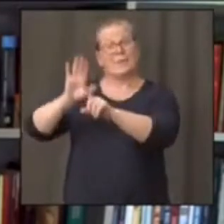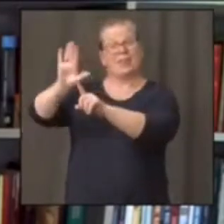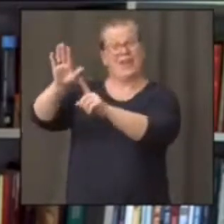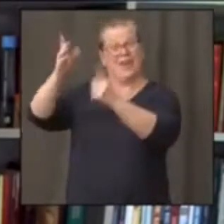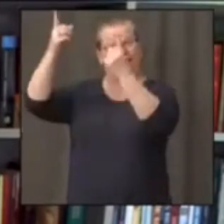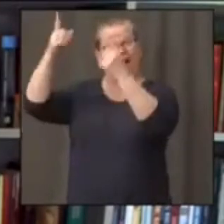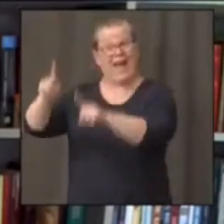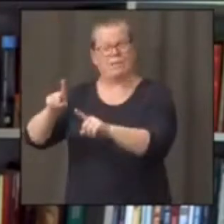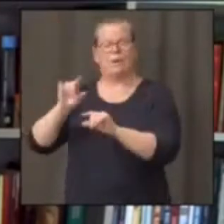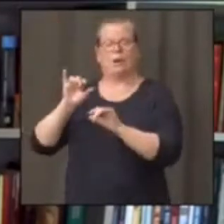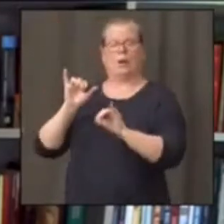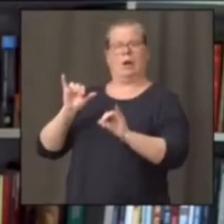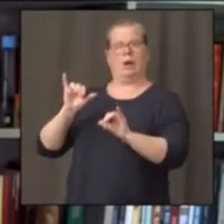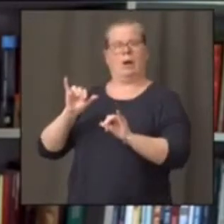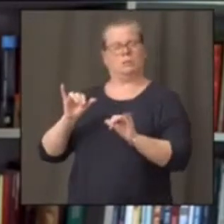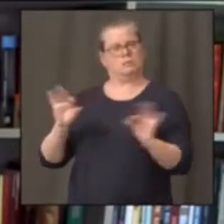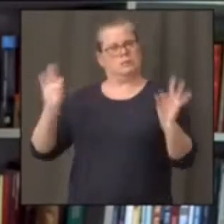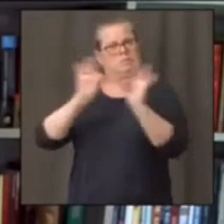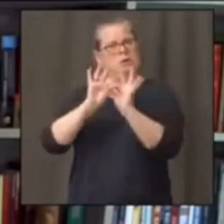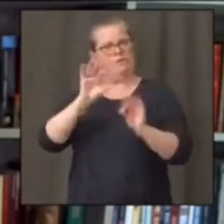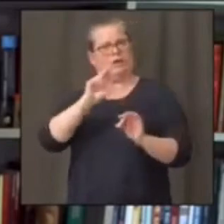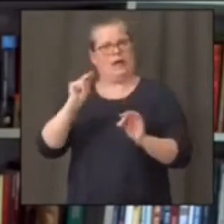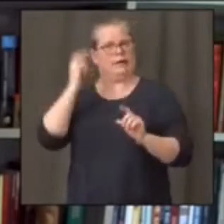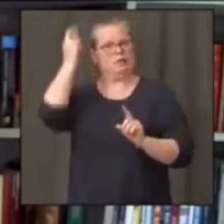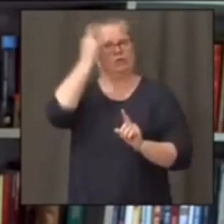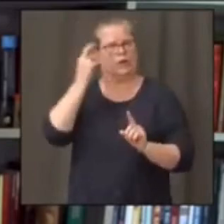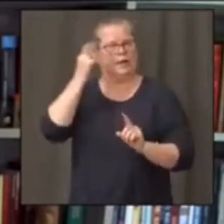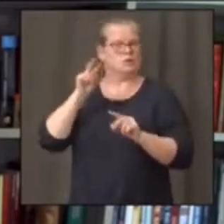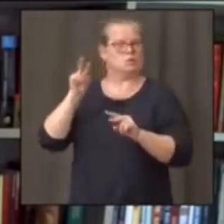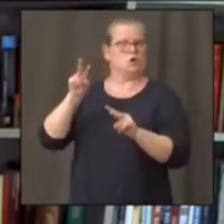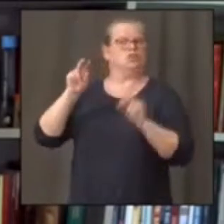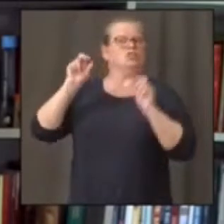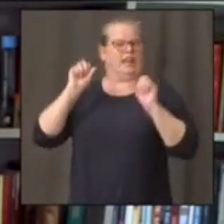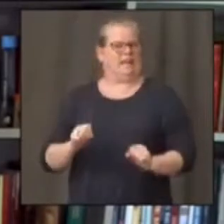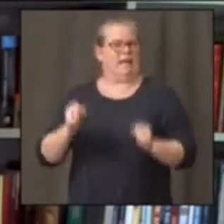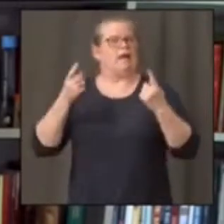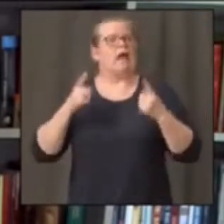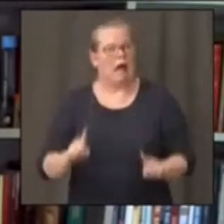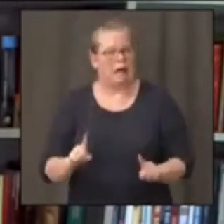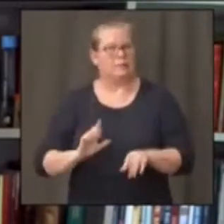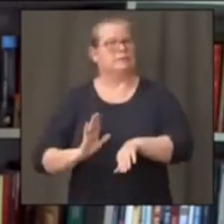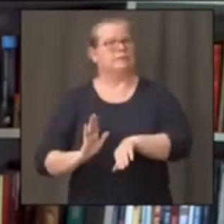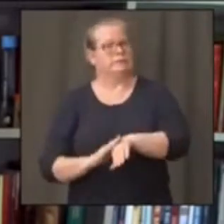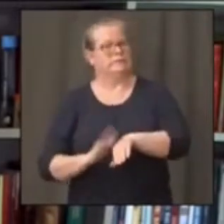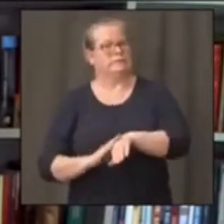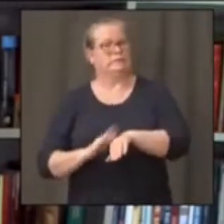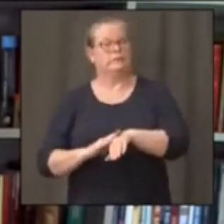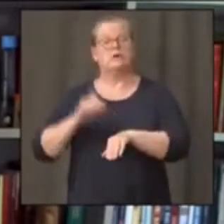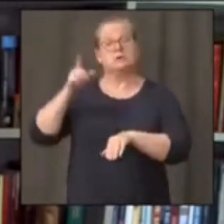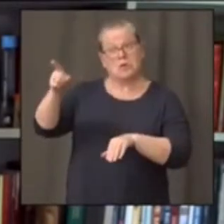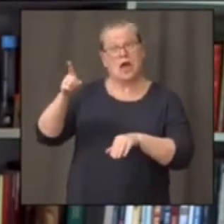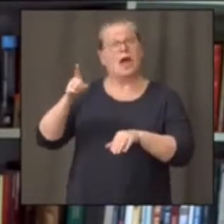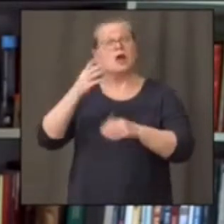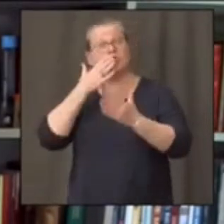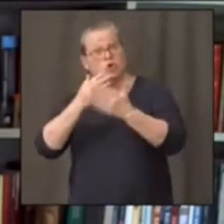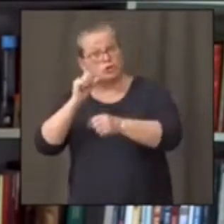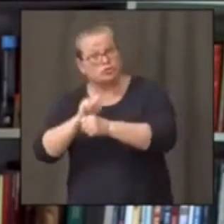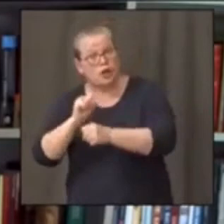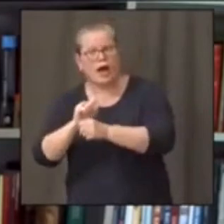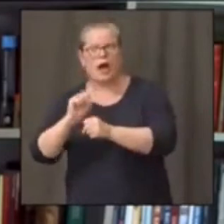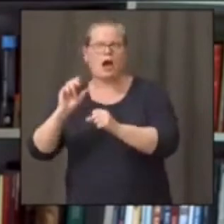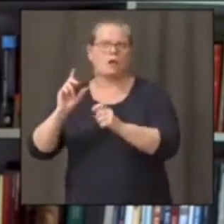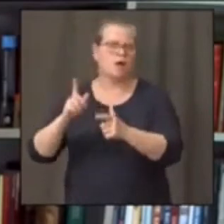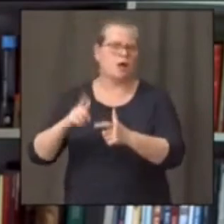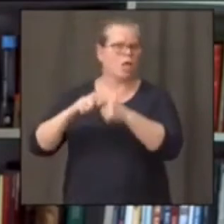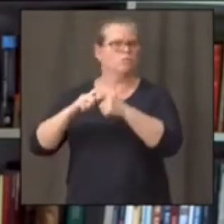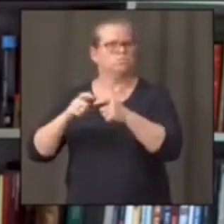They did an exceptional work, controlling transmission, and then they opened up, and they opened up quickly. And